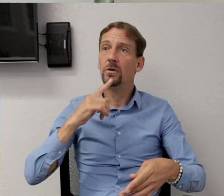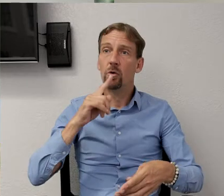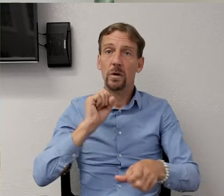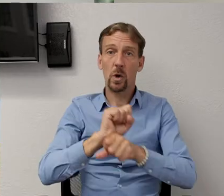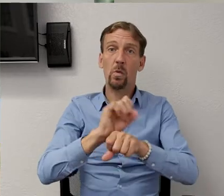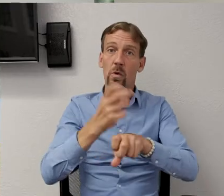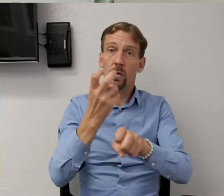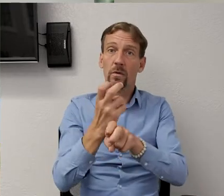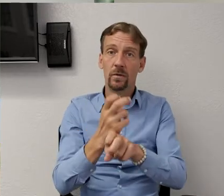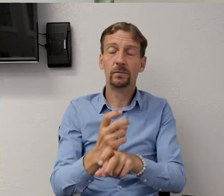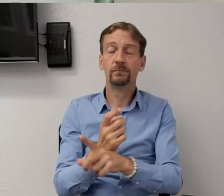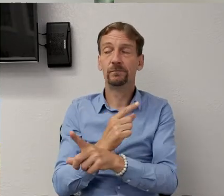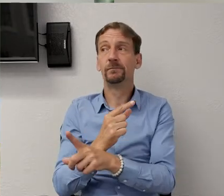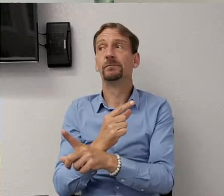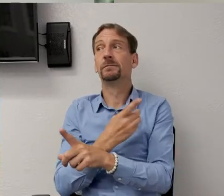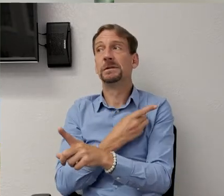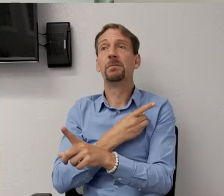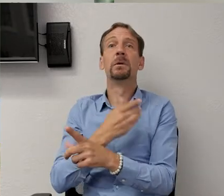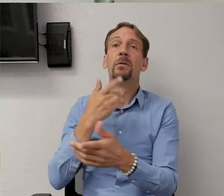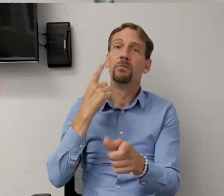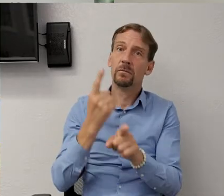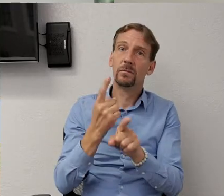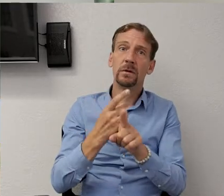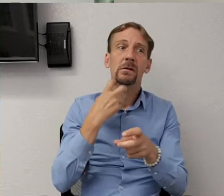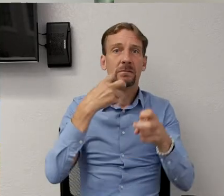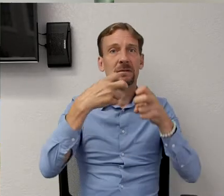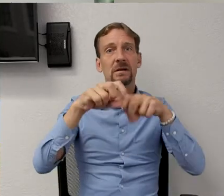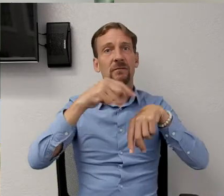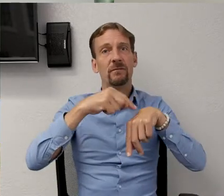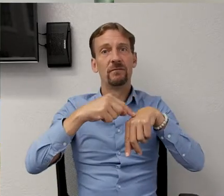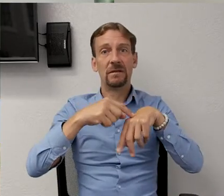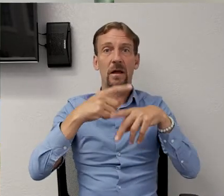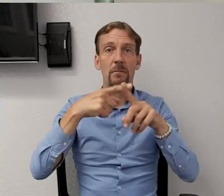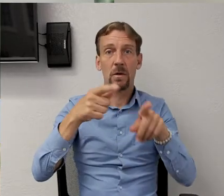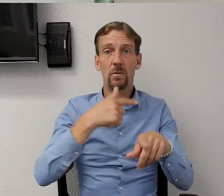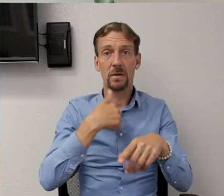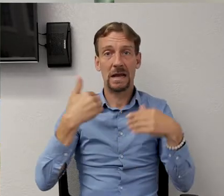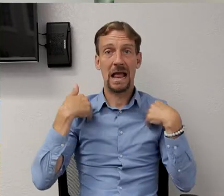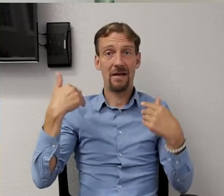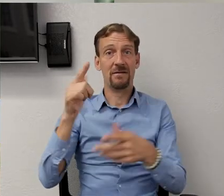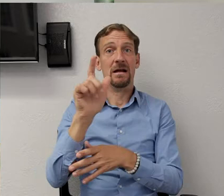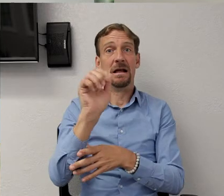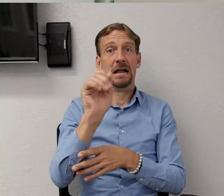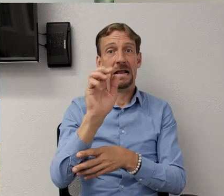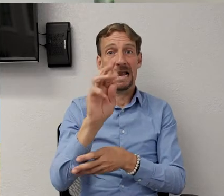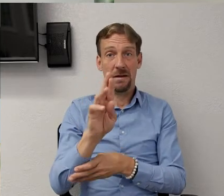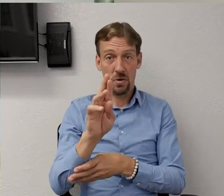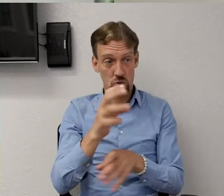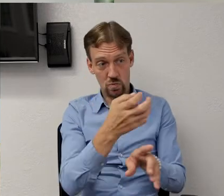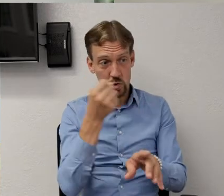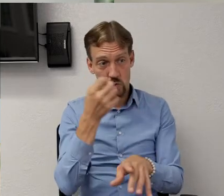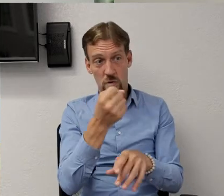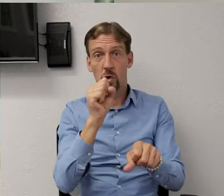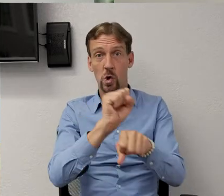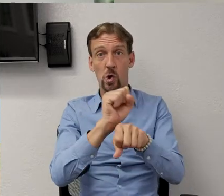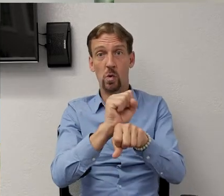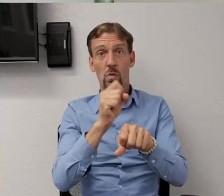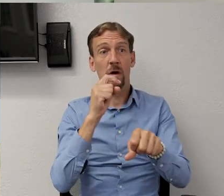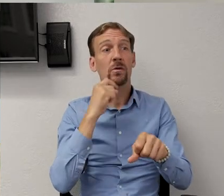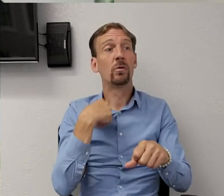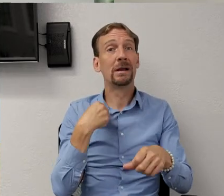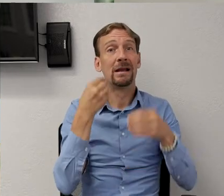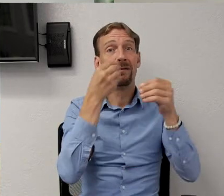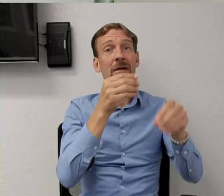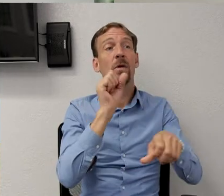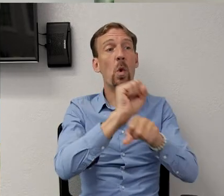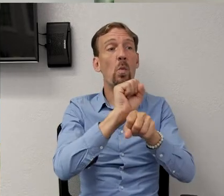Right. Very, very tough times. But we also have a labor pool that we are giving some of our employees the opportunity to yes.